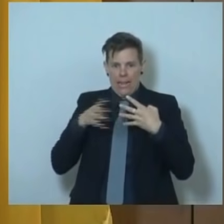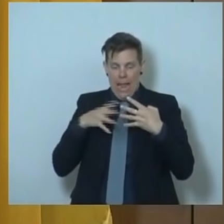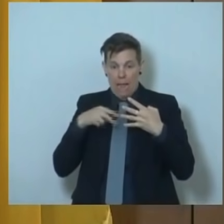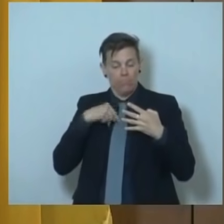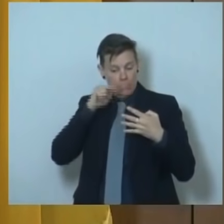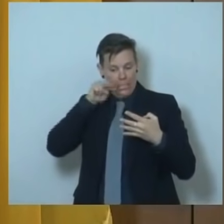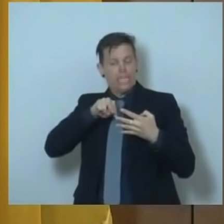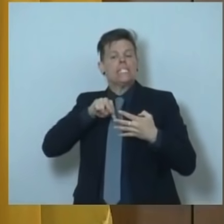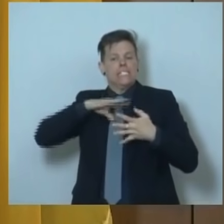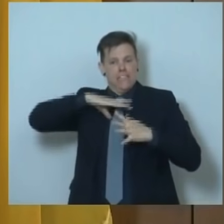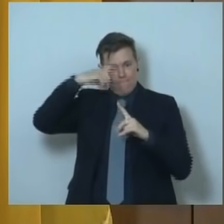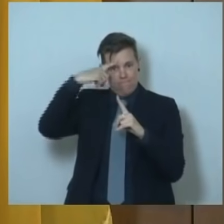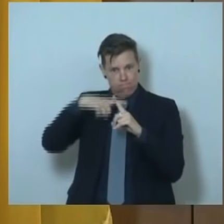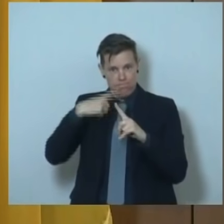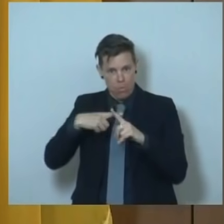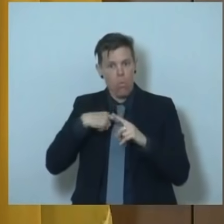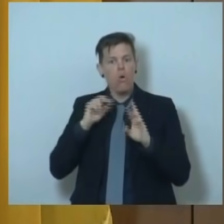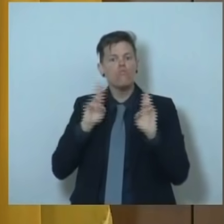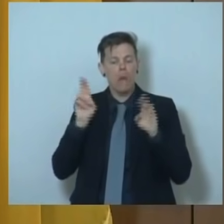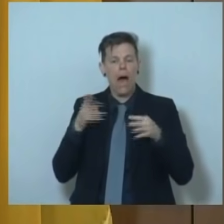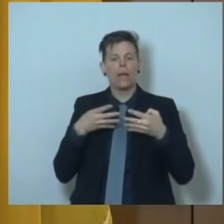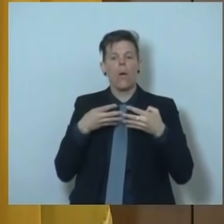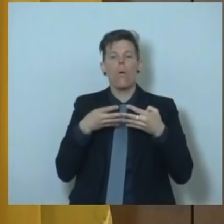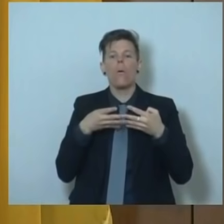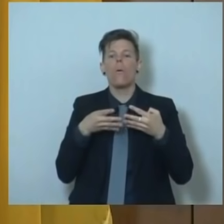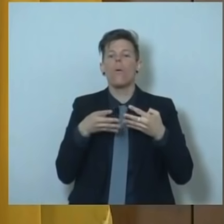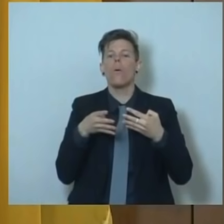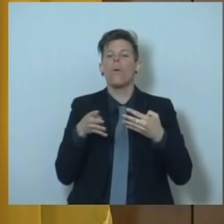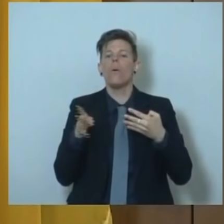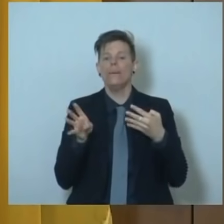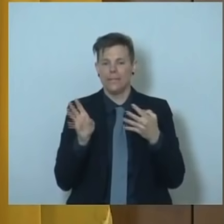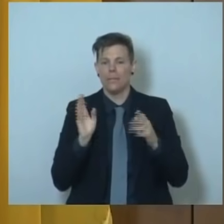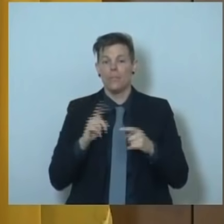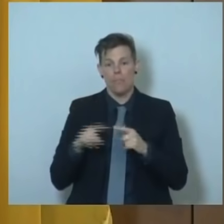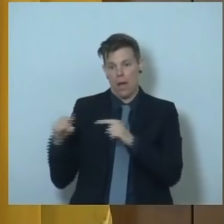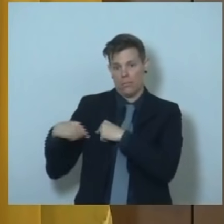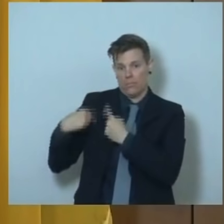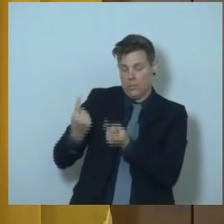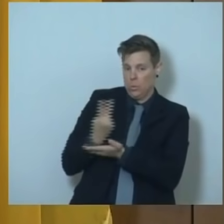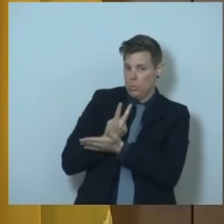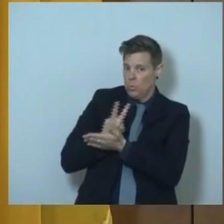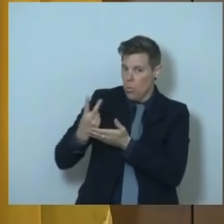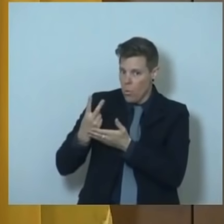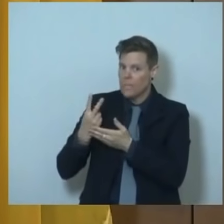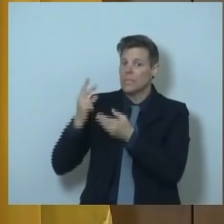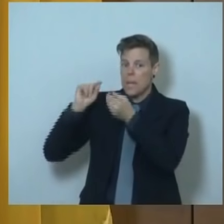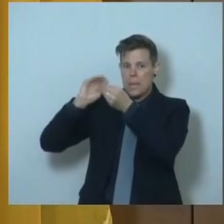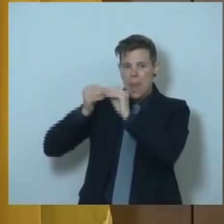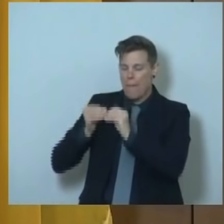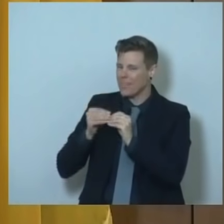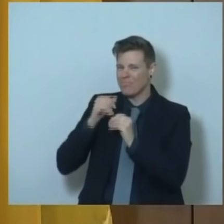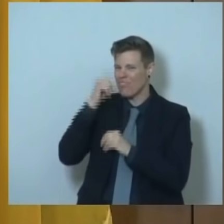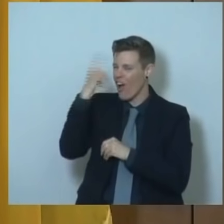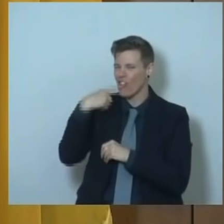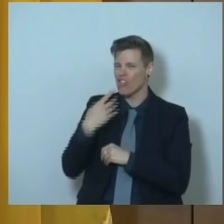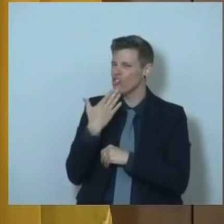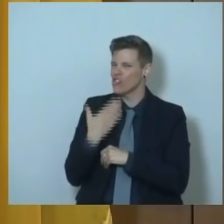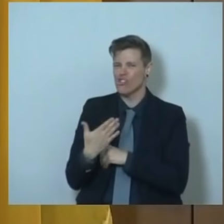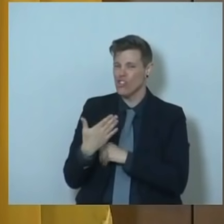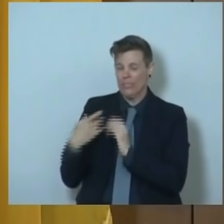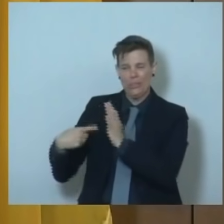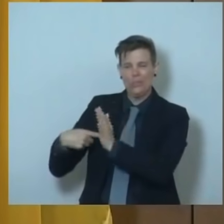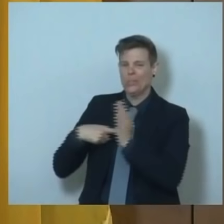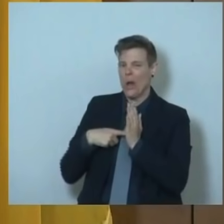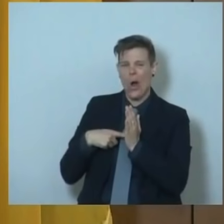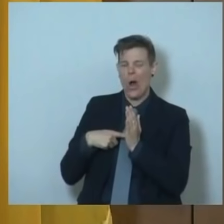but this data is critical, because it indicates that we're not doing as well as we could, and it means that we're not doing